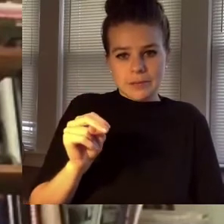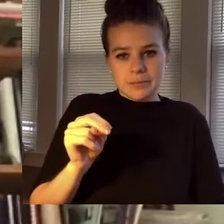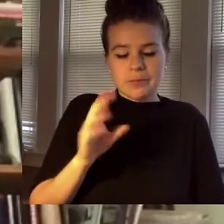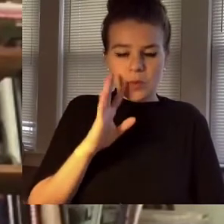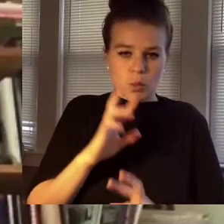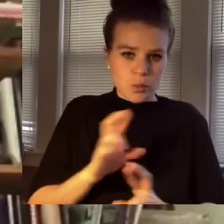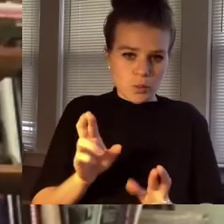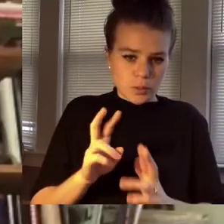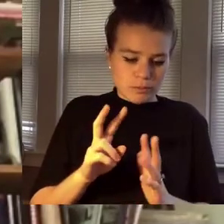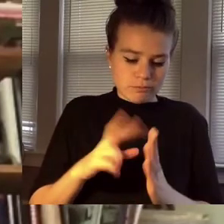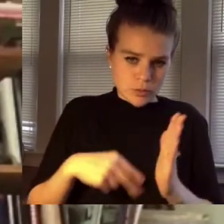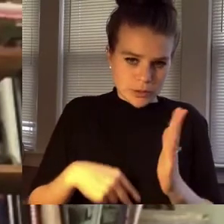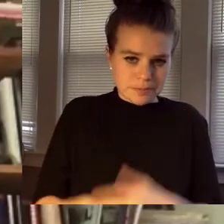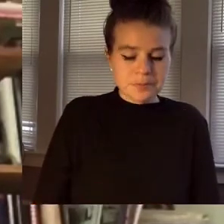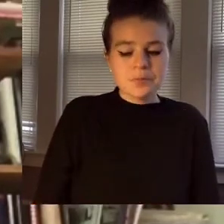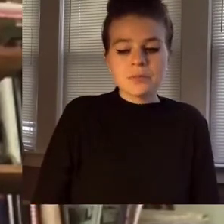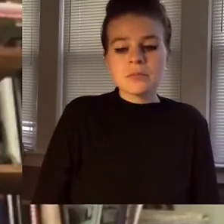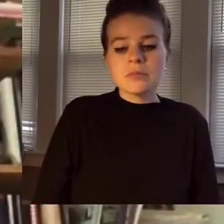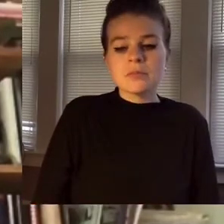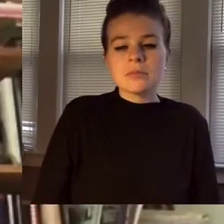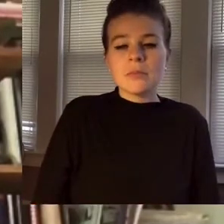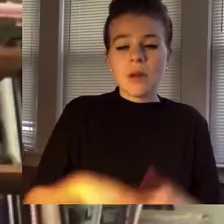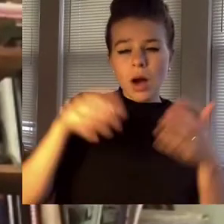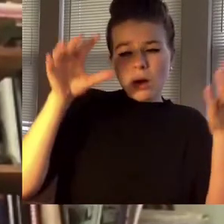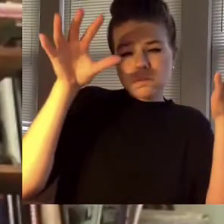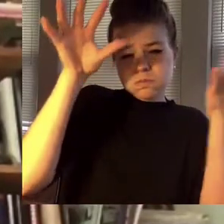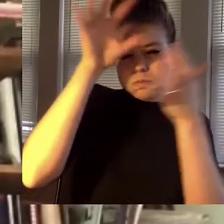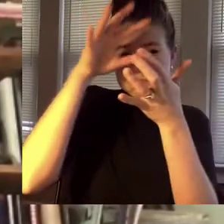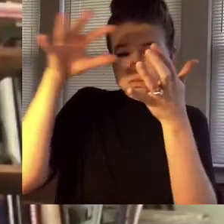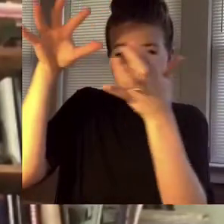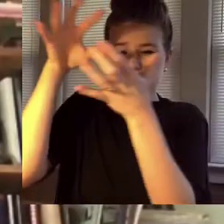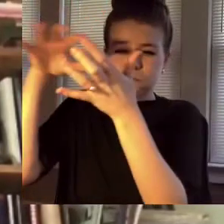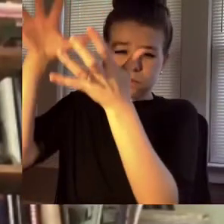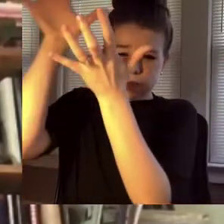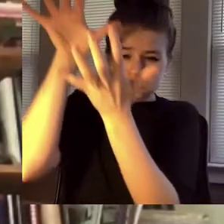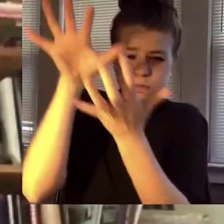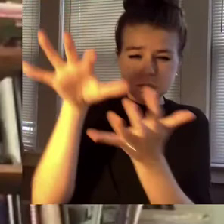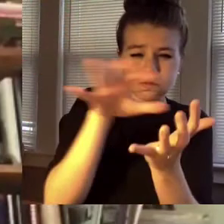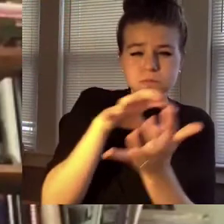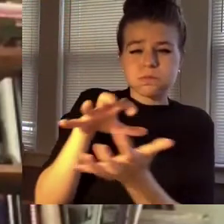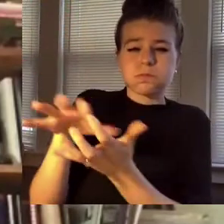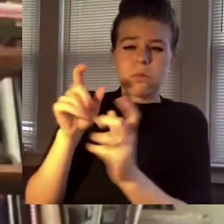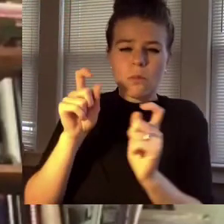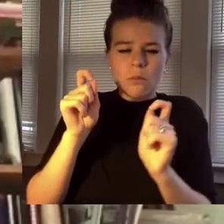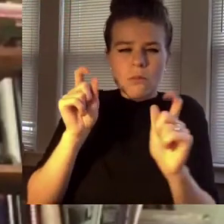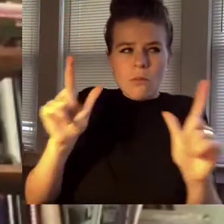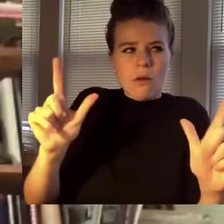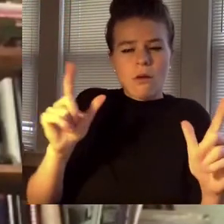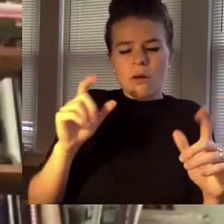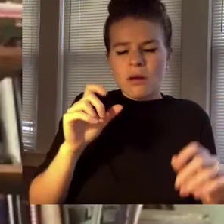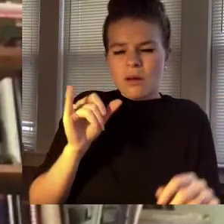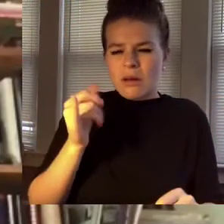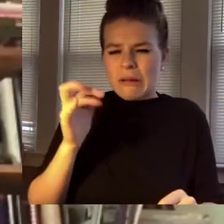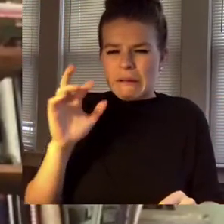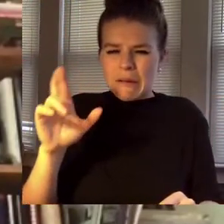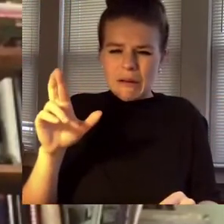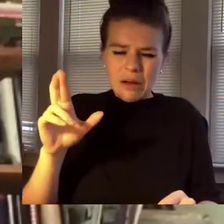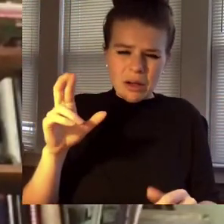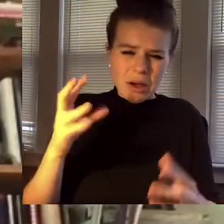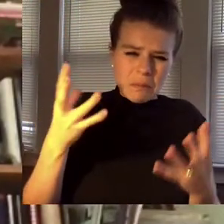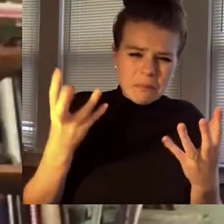This low-bellied cloud cover over Lincoln surprises me. The air is muggy and a